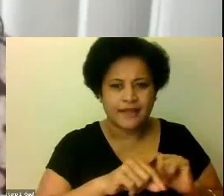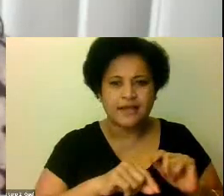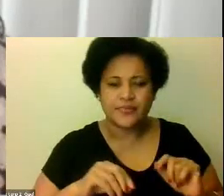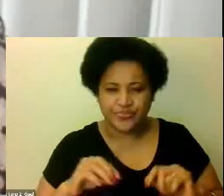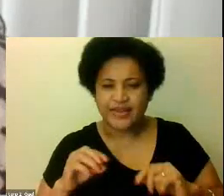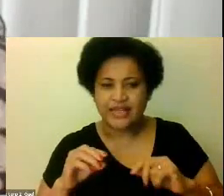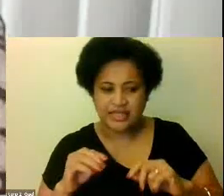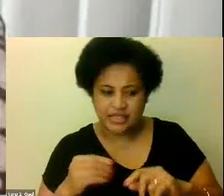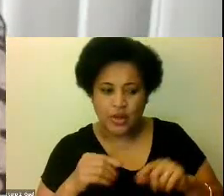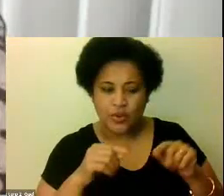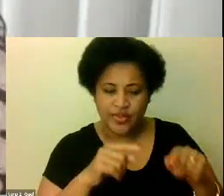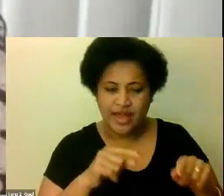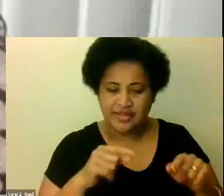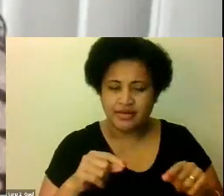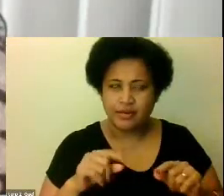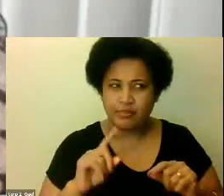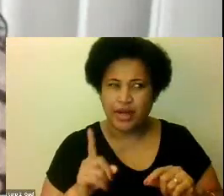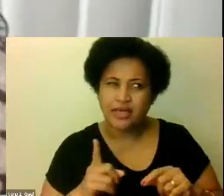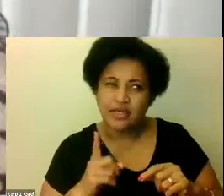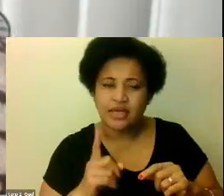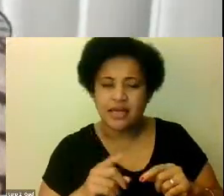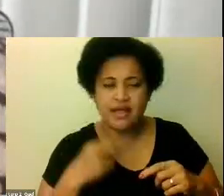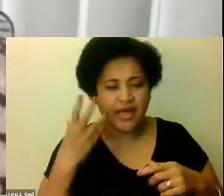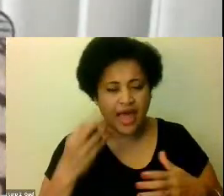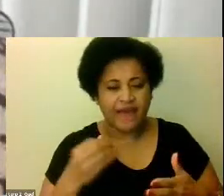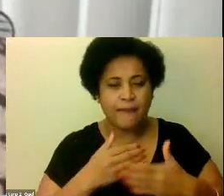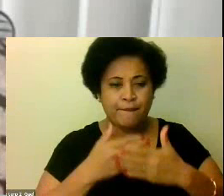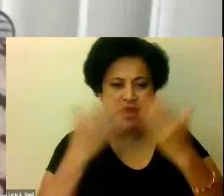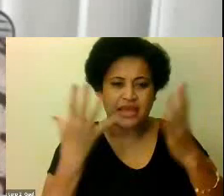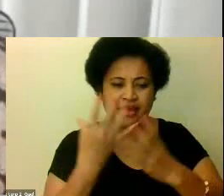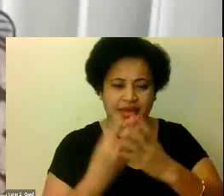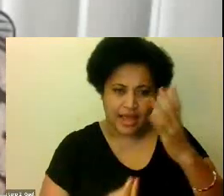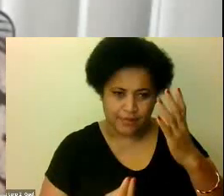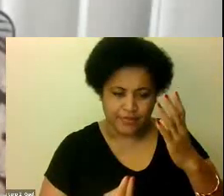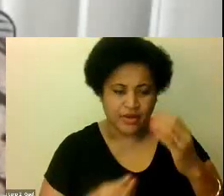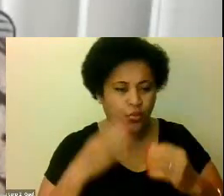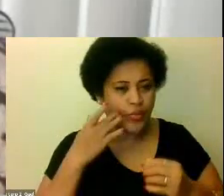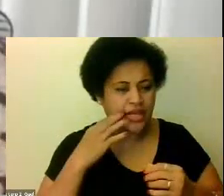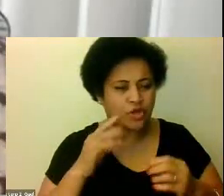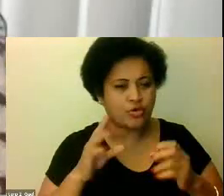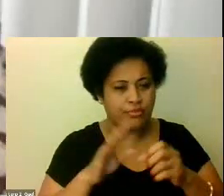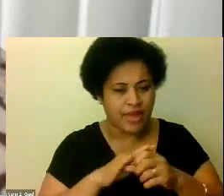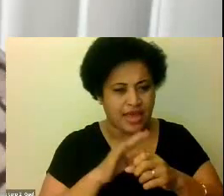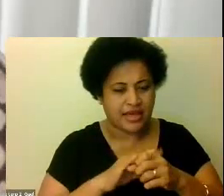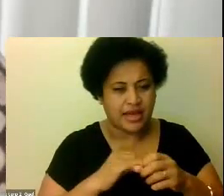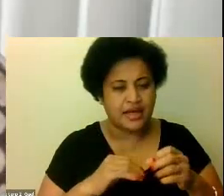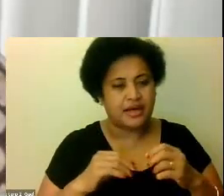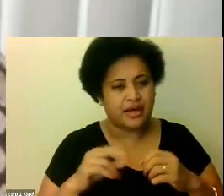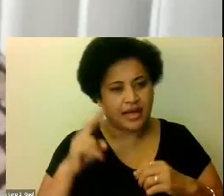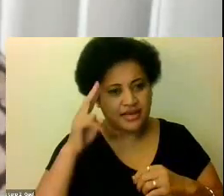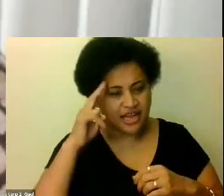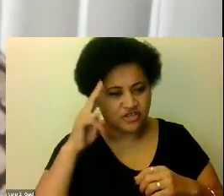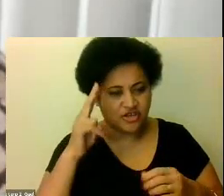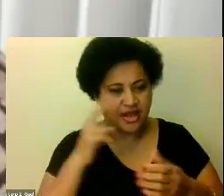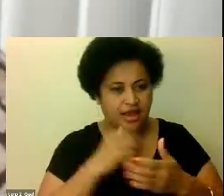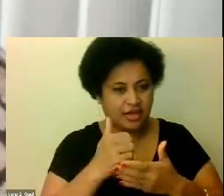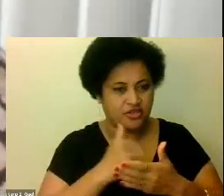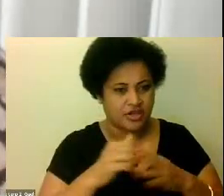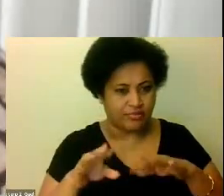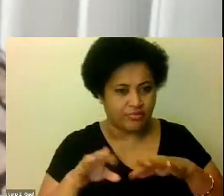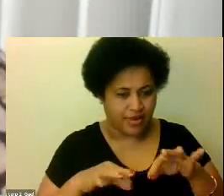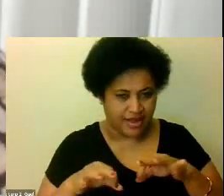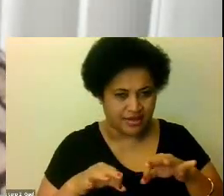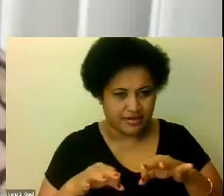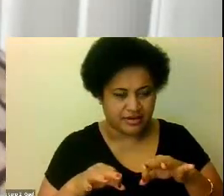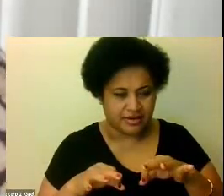a really big gap in sort of the development of national action plans, particularly in the context of digitized economies. And I think